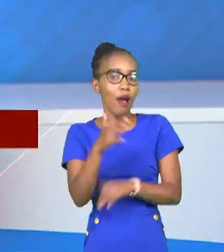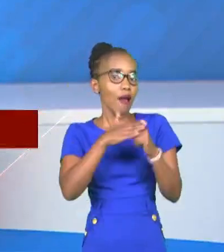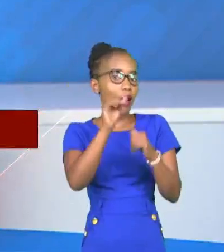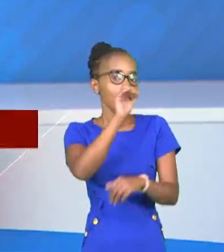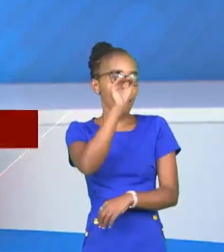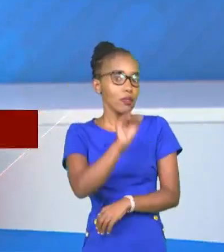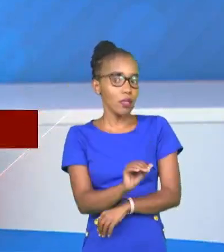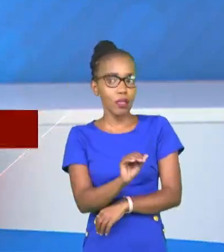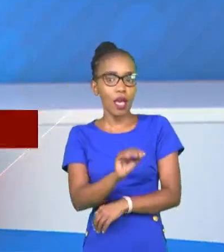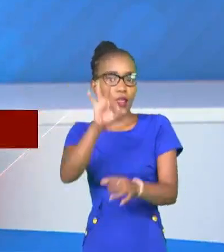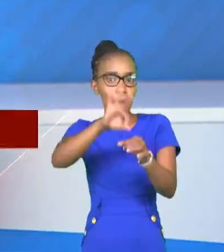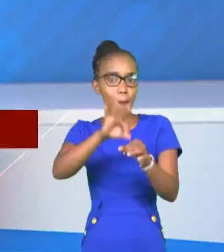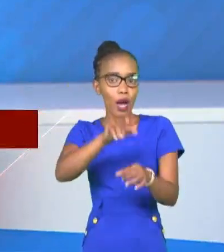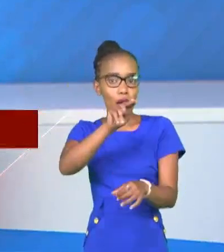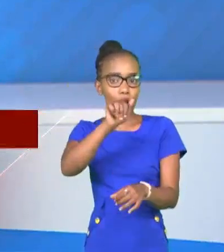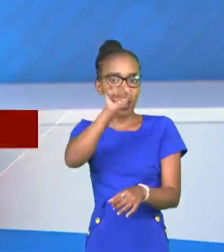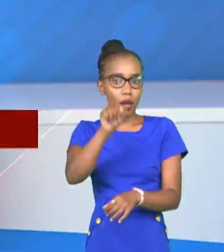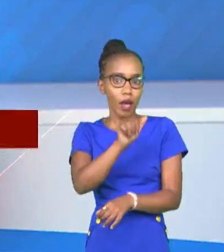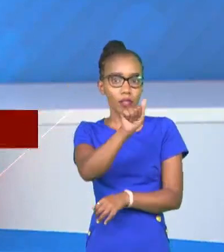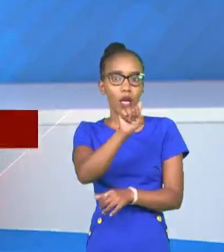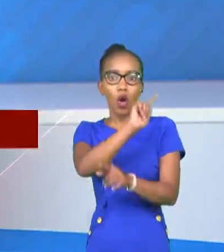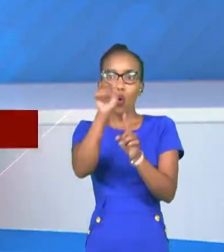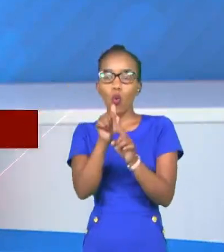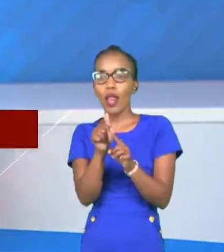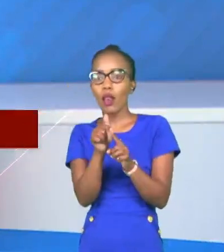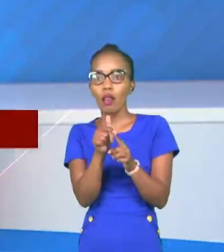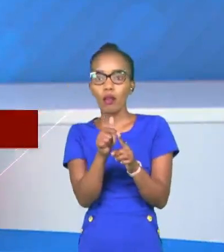190%, they voted for NASA. Immediately after all